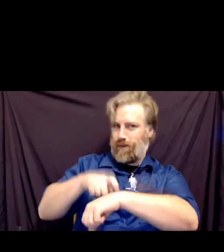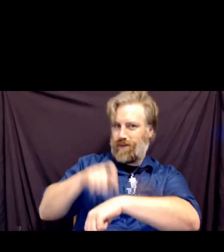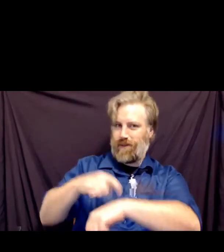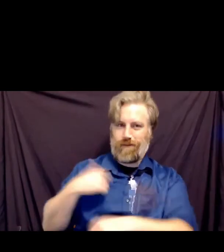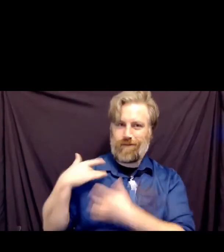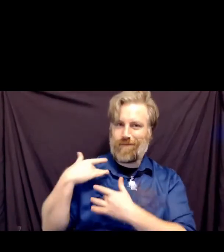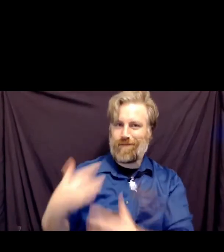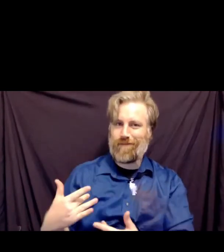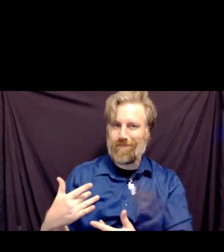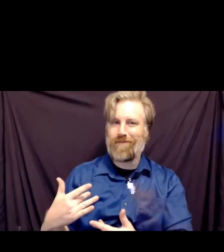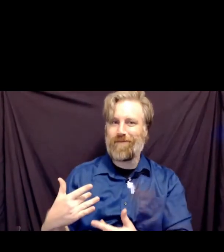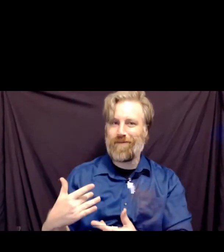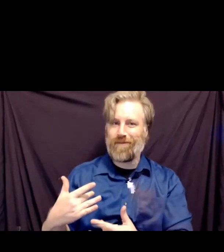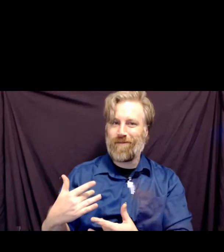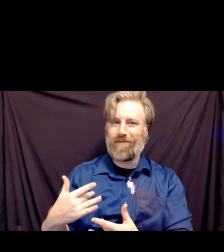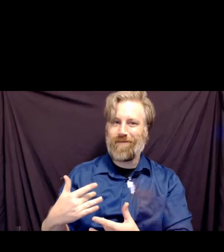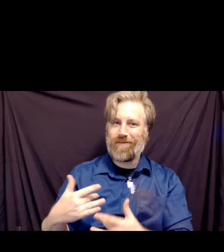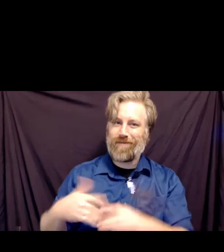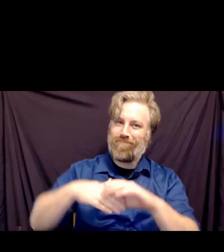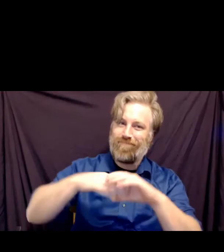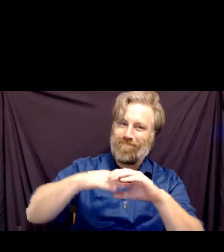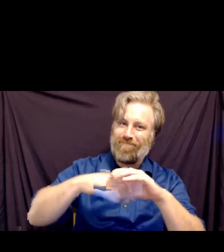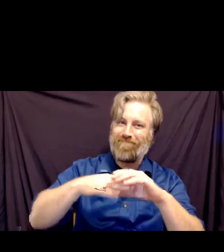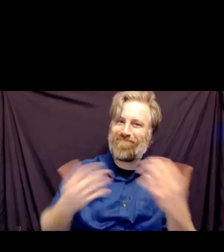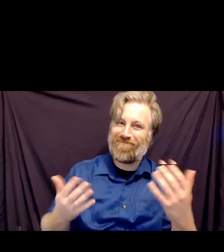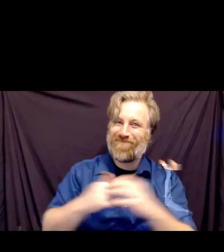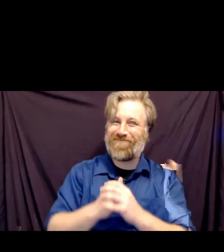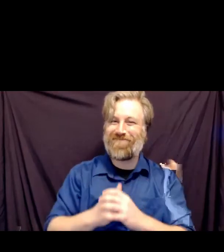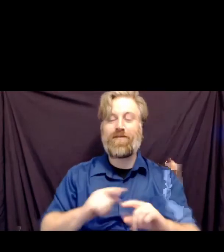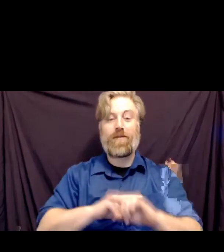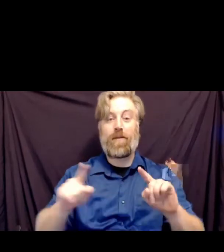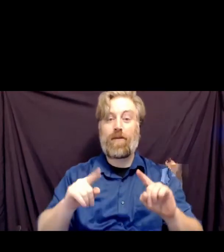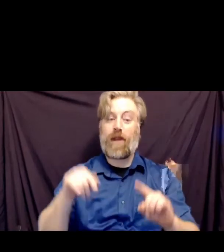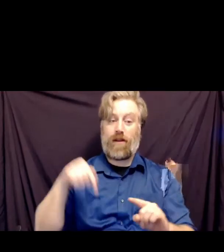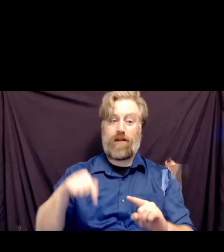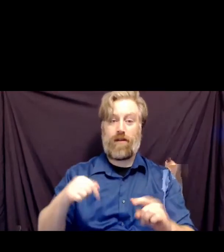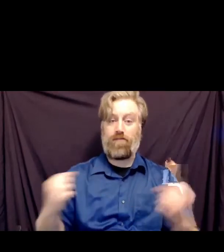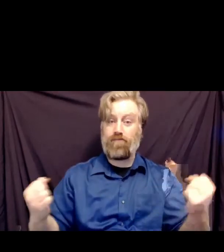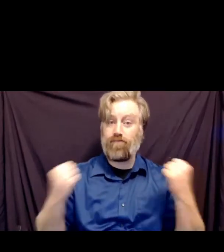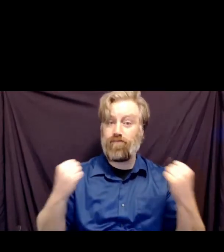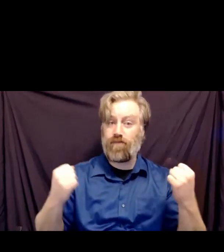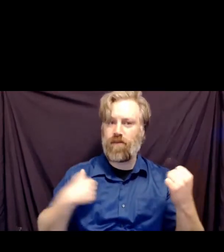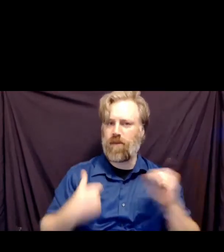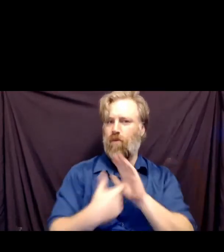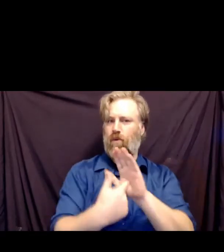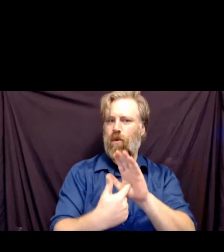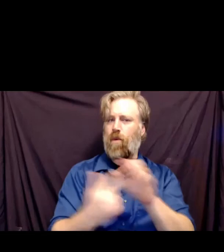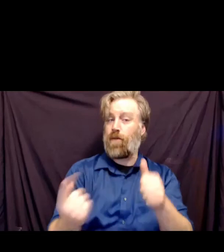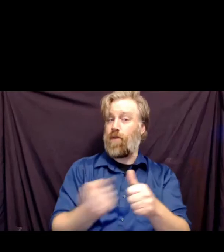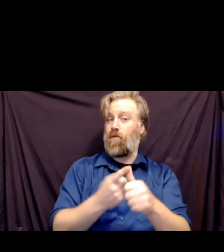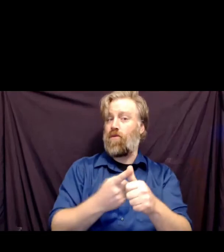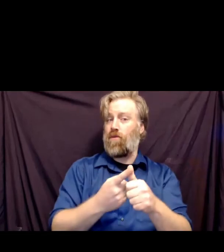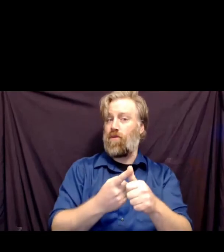to maybe talk more than I need to. But we start the exercise by noticing how